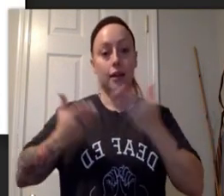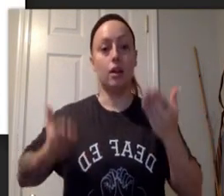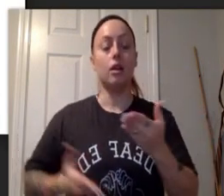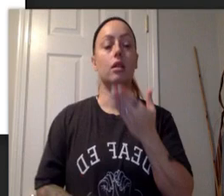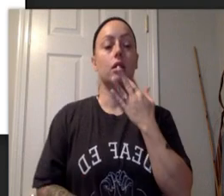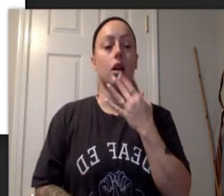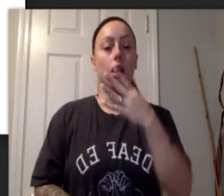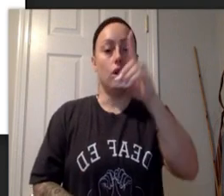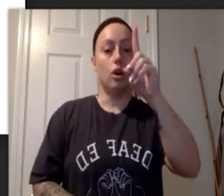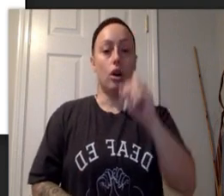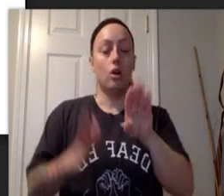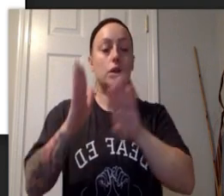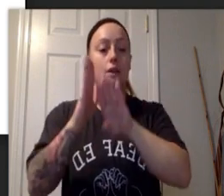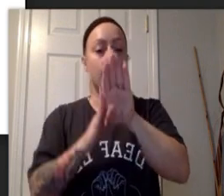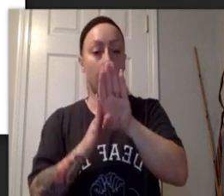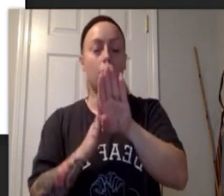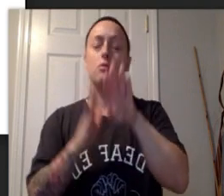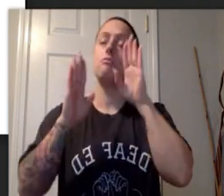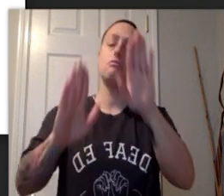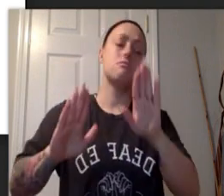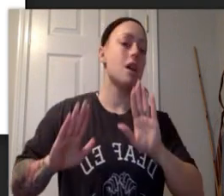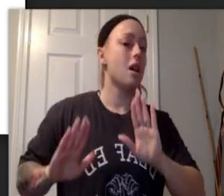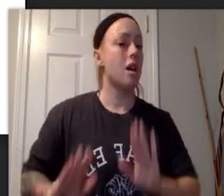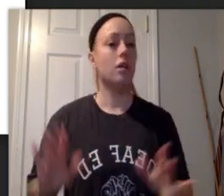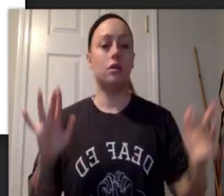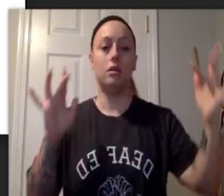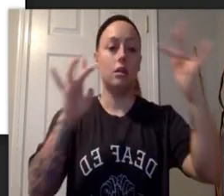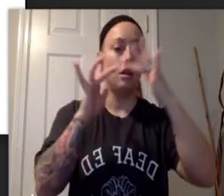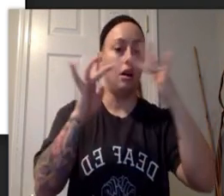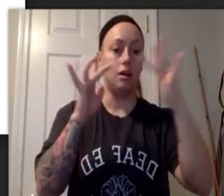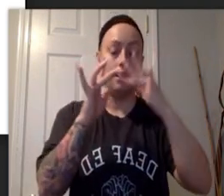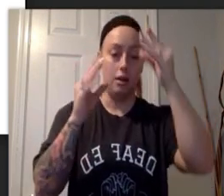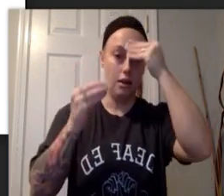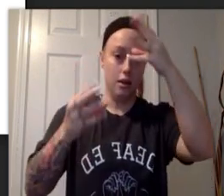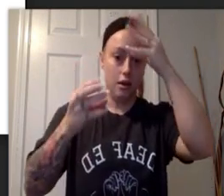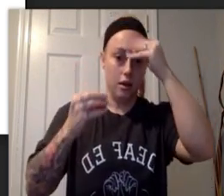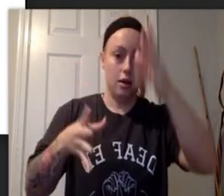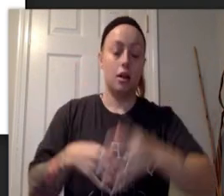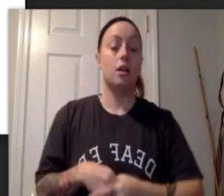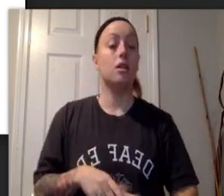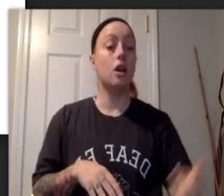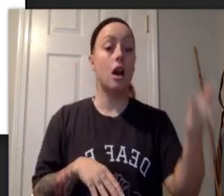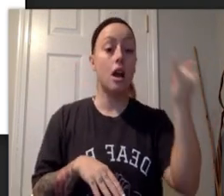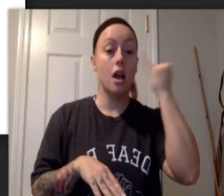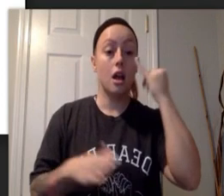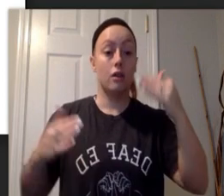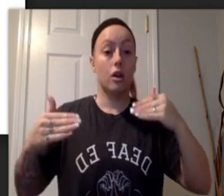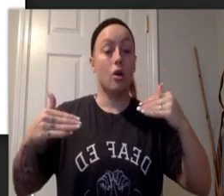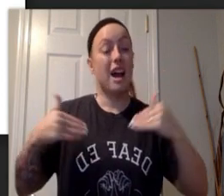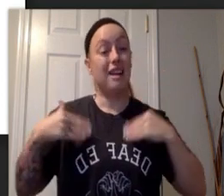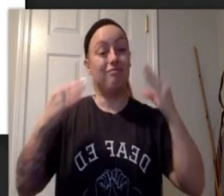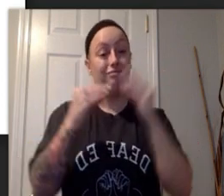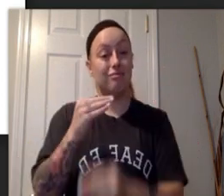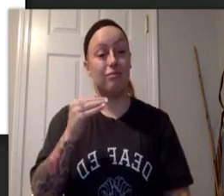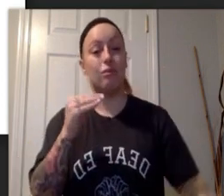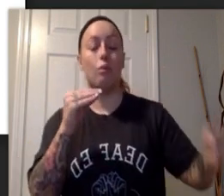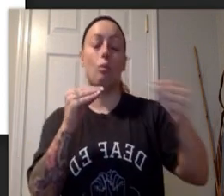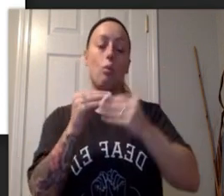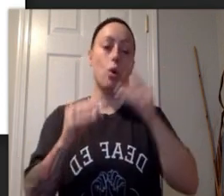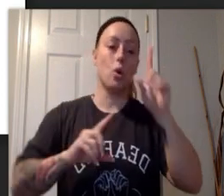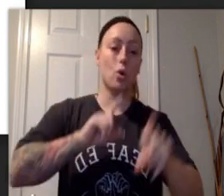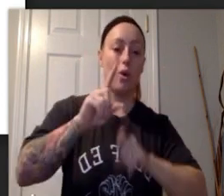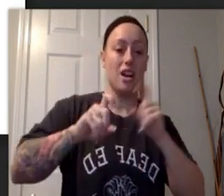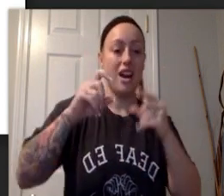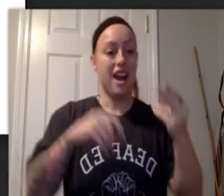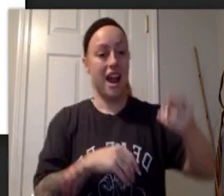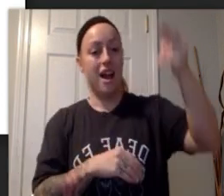and continue to be amazing resources. So, of course, Corrine and I are always available, but if you have higher level naloxone or harm reduction